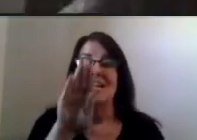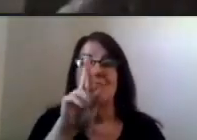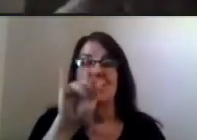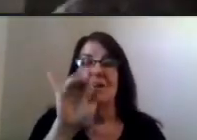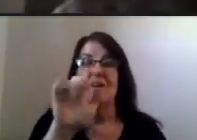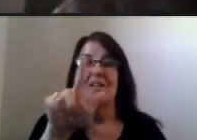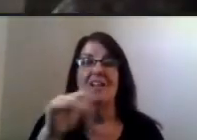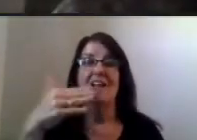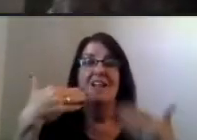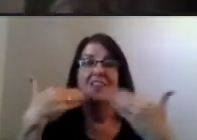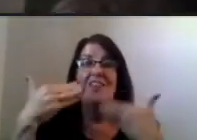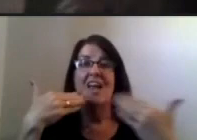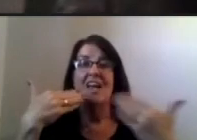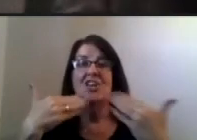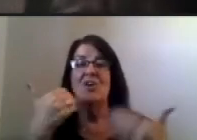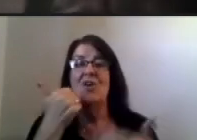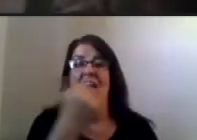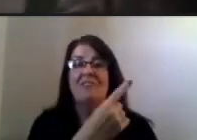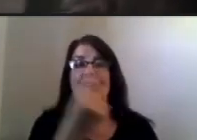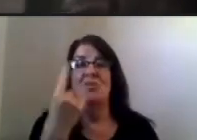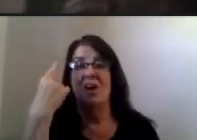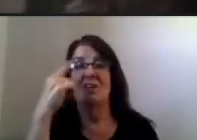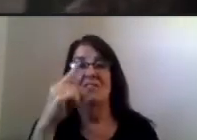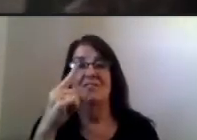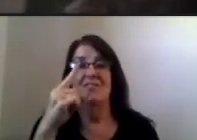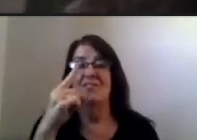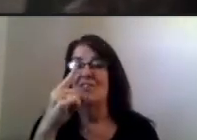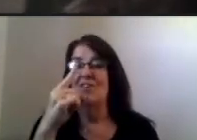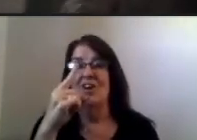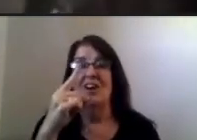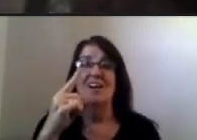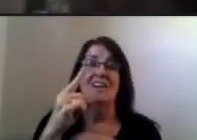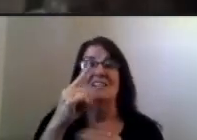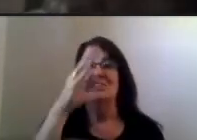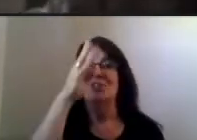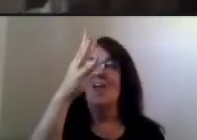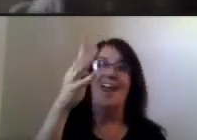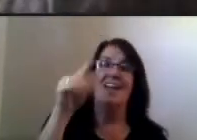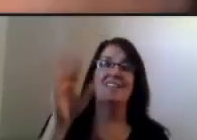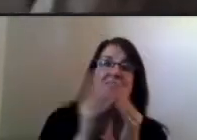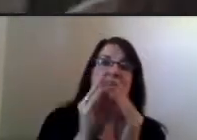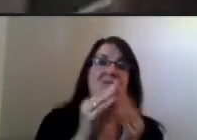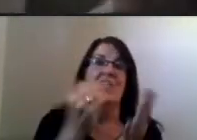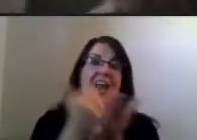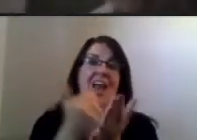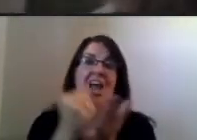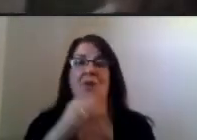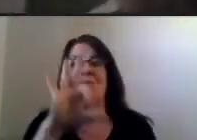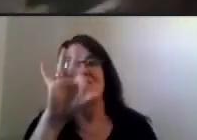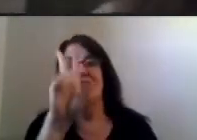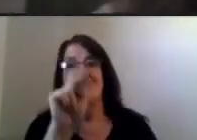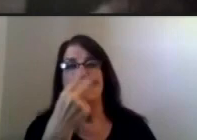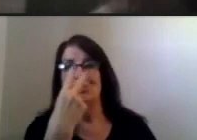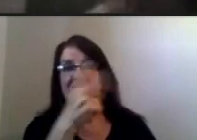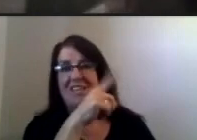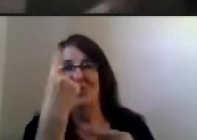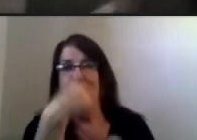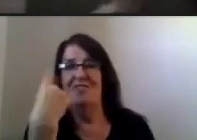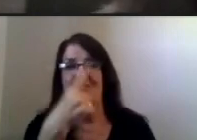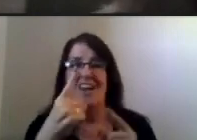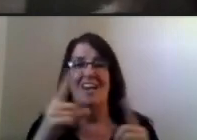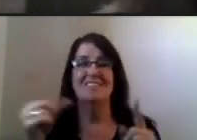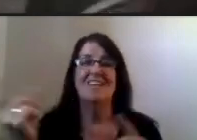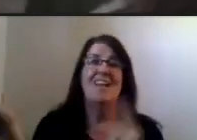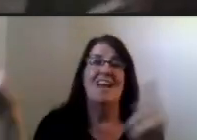Hi, thank you, Sandy, and thank you everyone so much for putting this together. This is really helpful and just fun to see everyone's faces and coming together and doing this